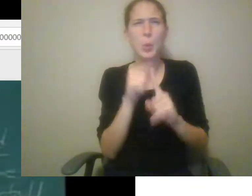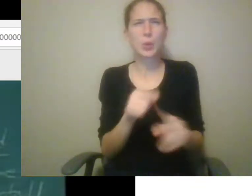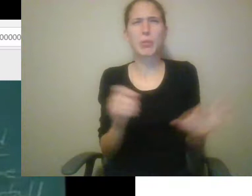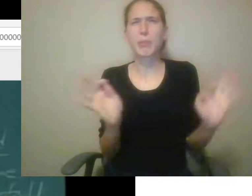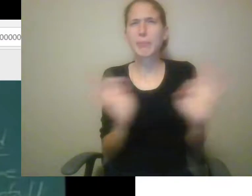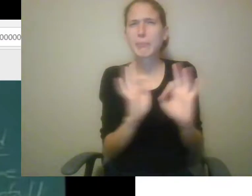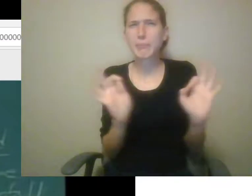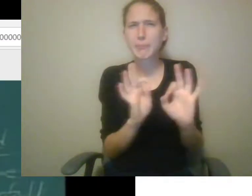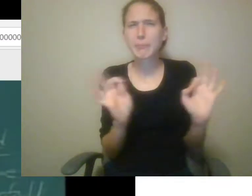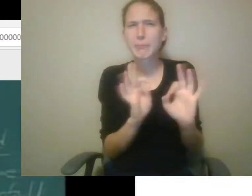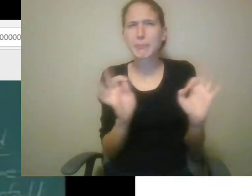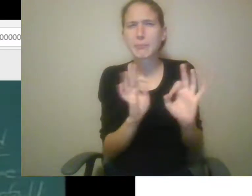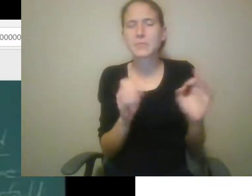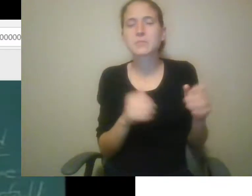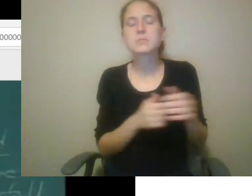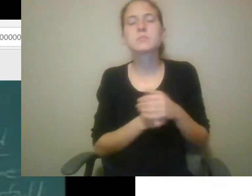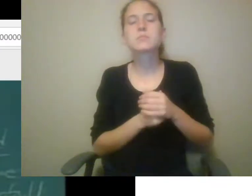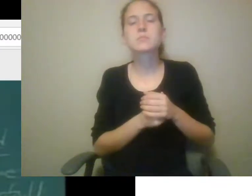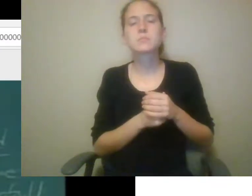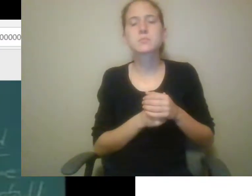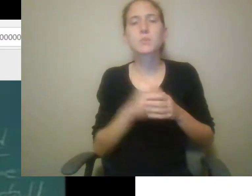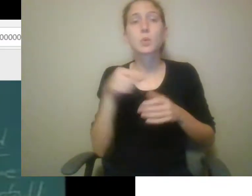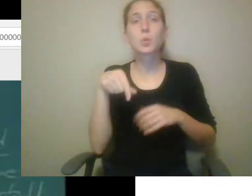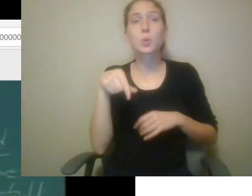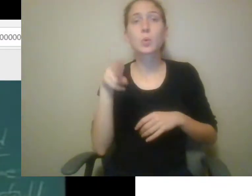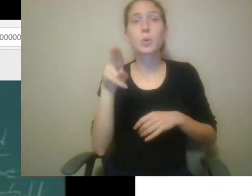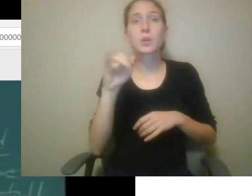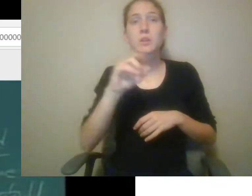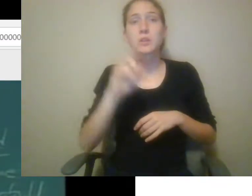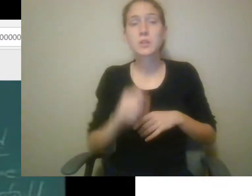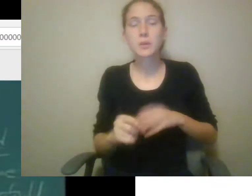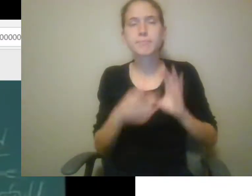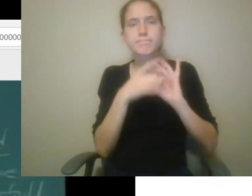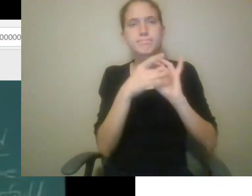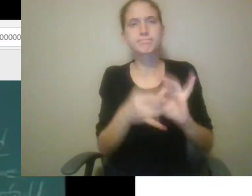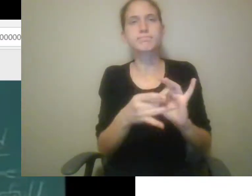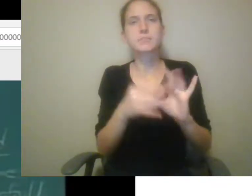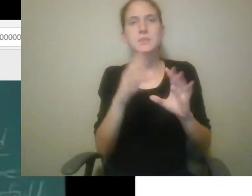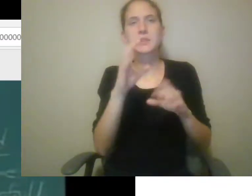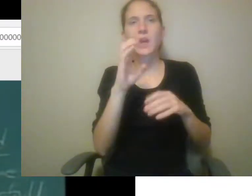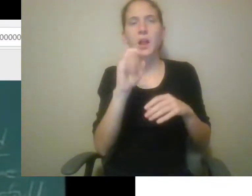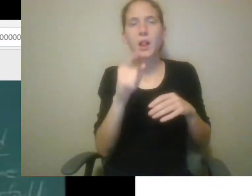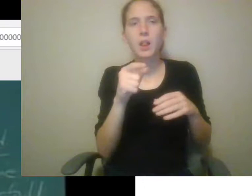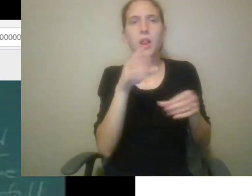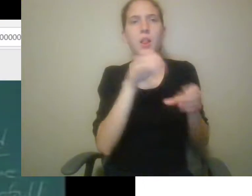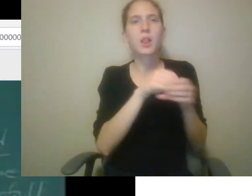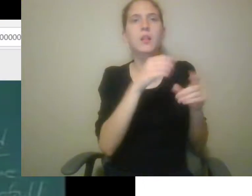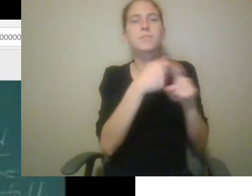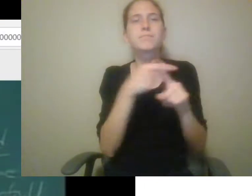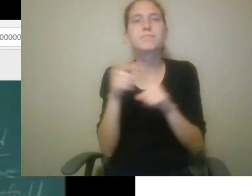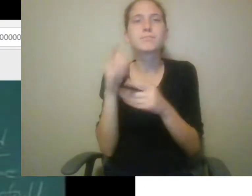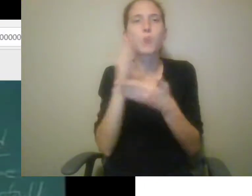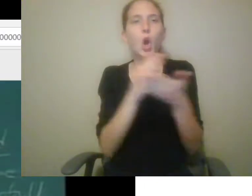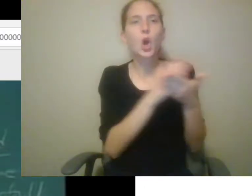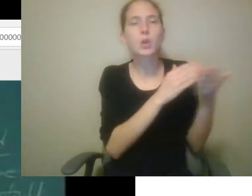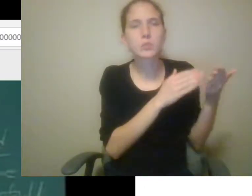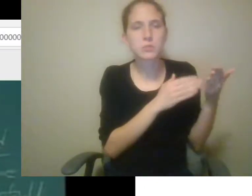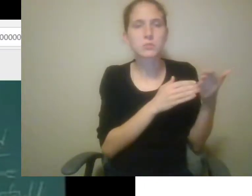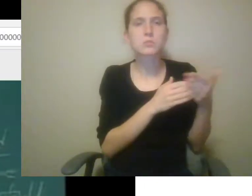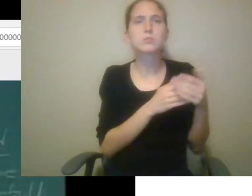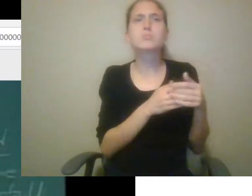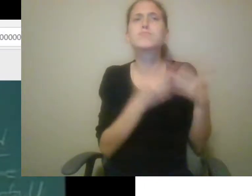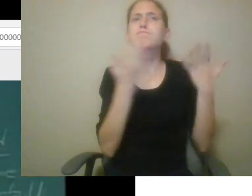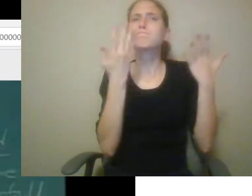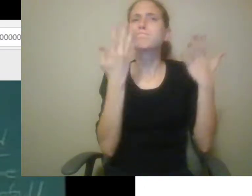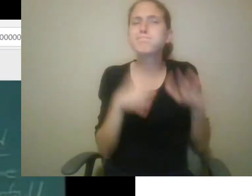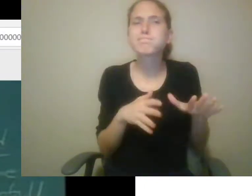quiz. All right, and it's going to deal with the cell parts. All right, the parts of the cell. So we will have covered all the